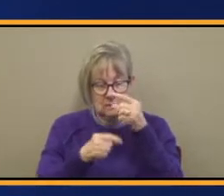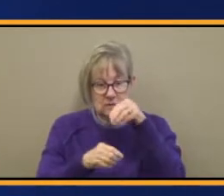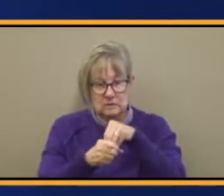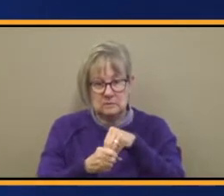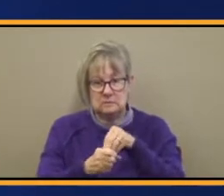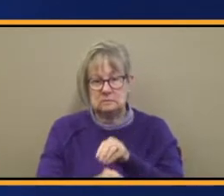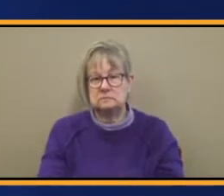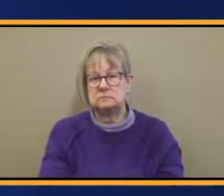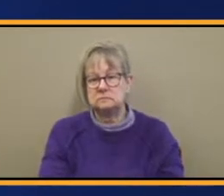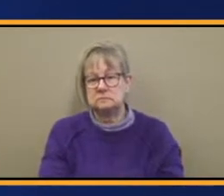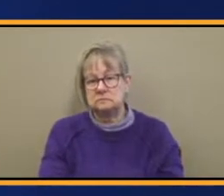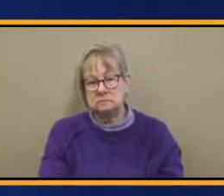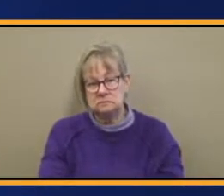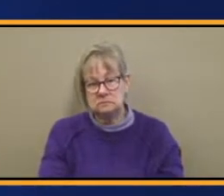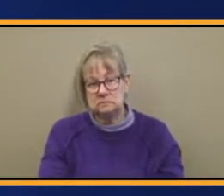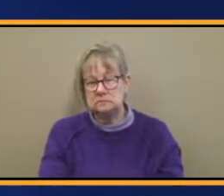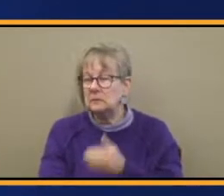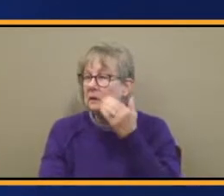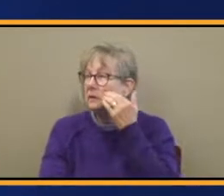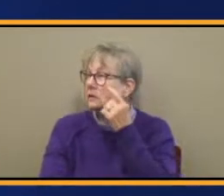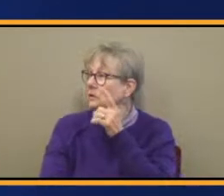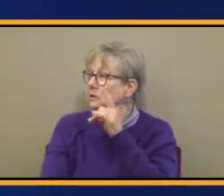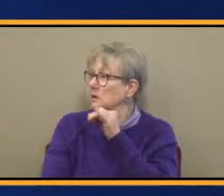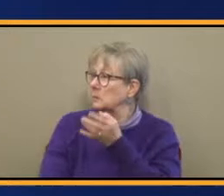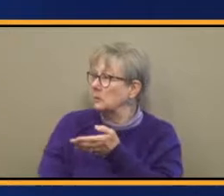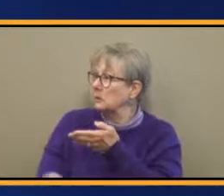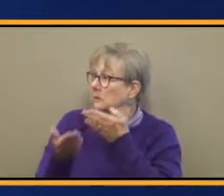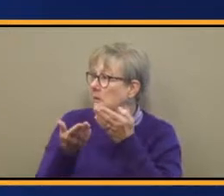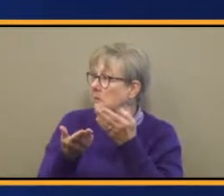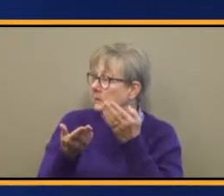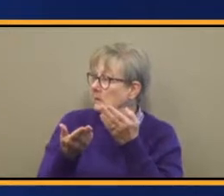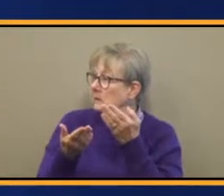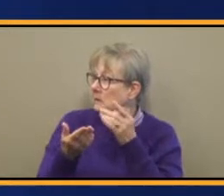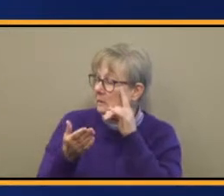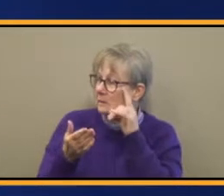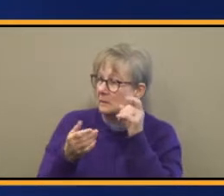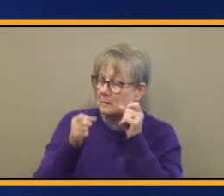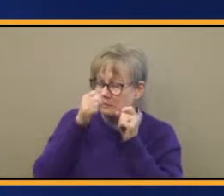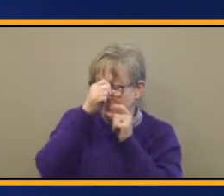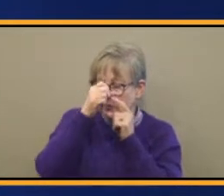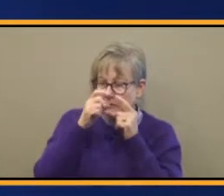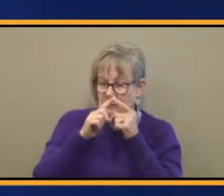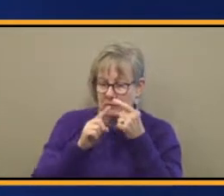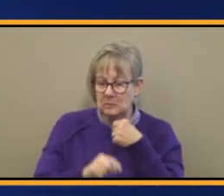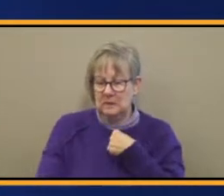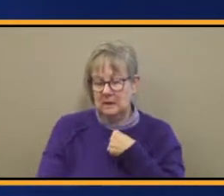Thank you. She did bring up something in mind that kind of sparked a thought in my mind